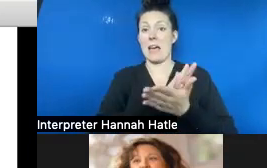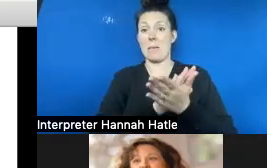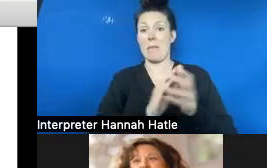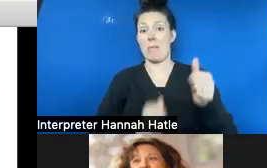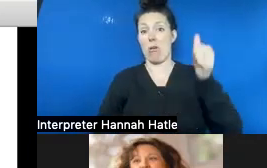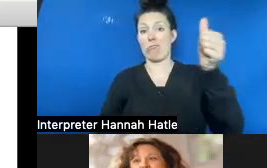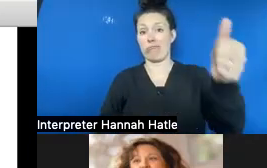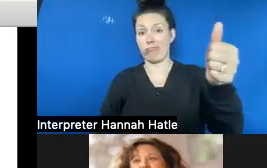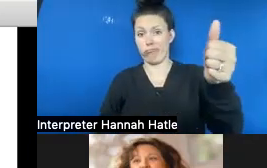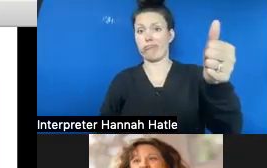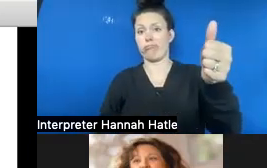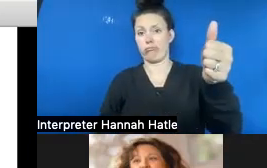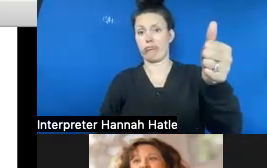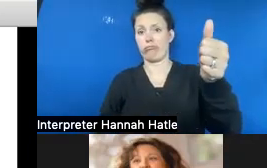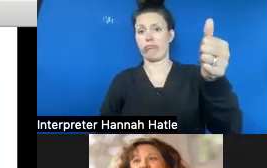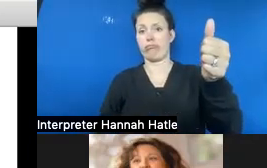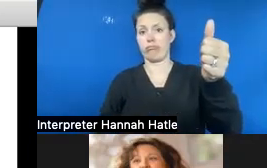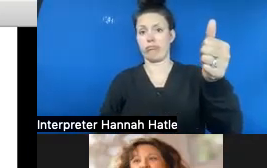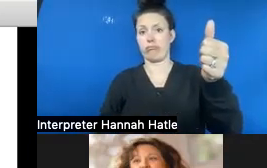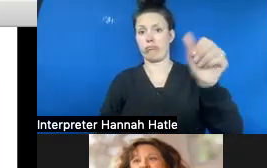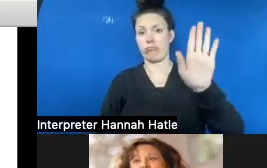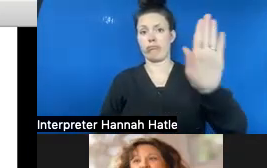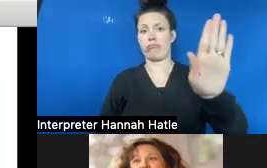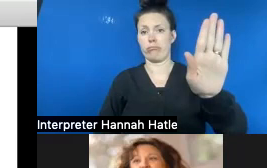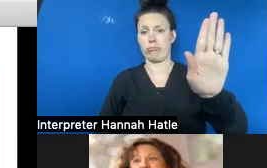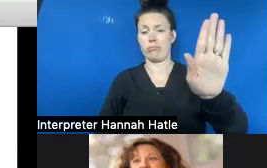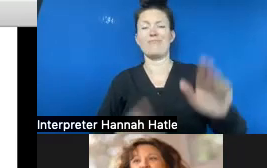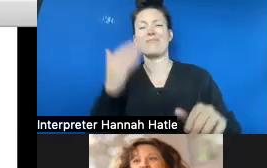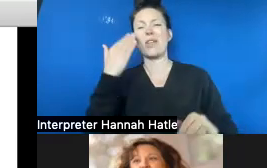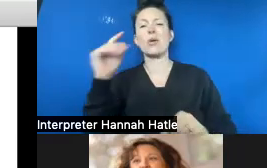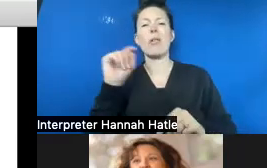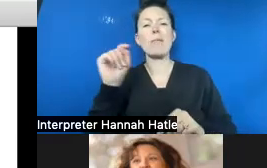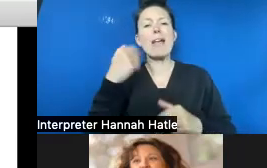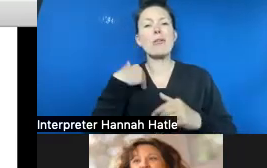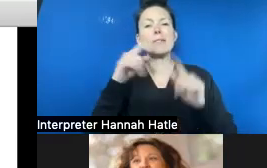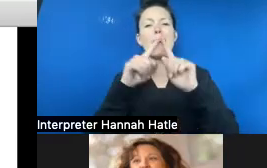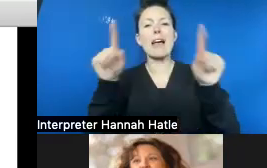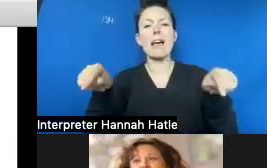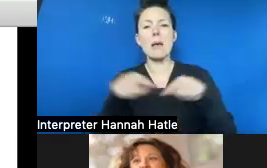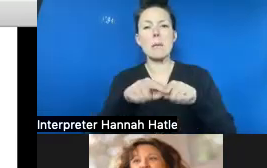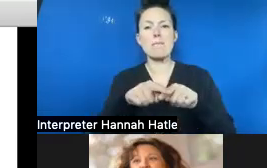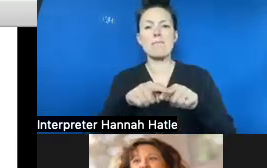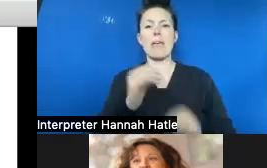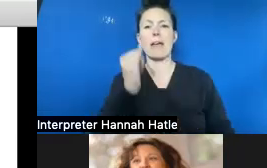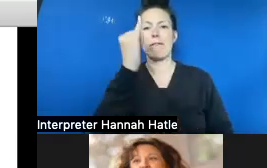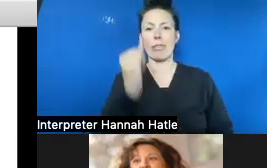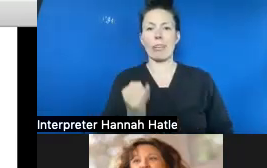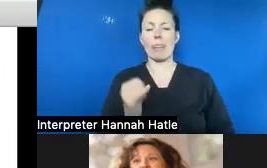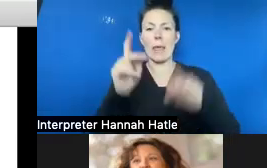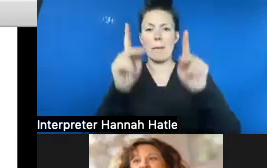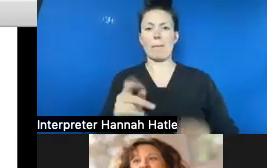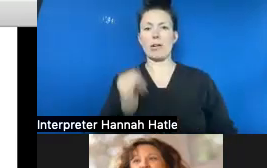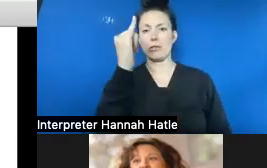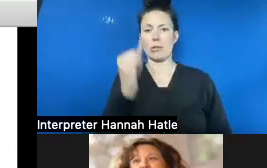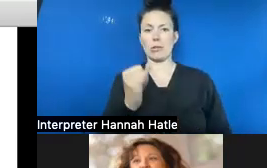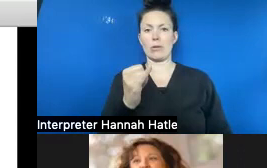up over, you know, over the, you know, how the bathrooms have like a little stick person and then a little